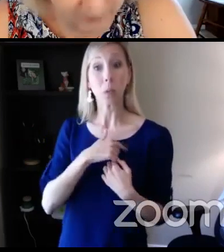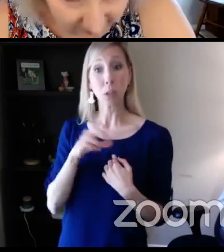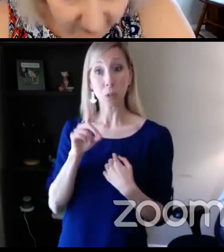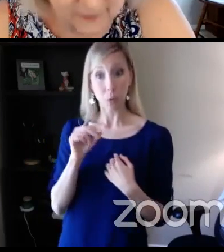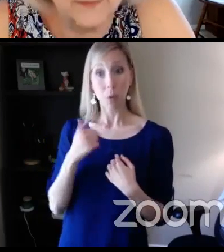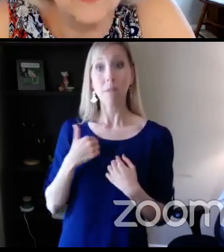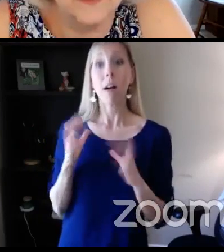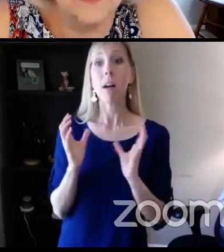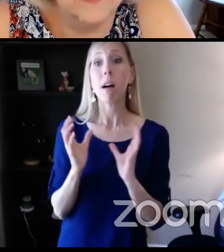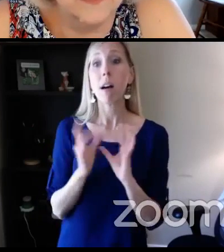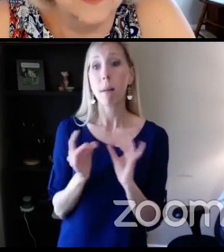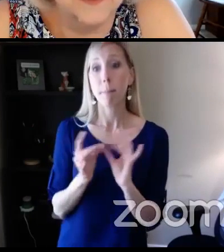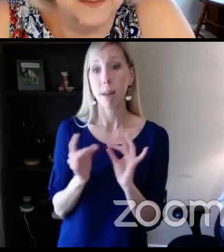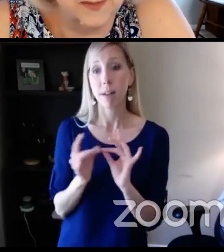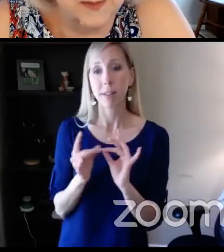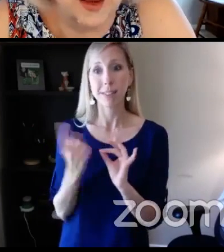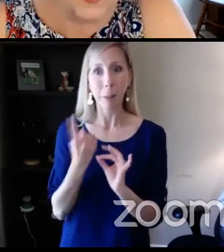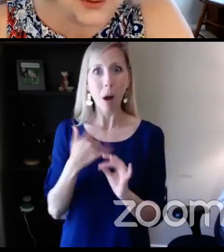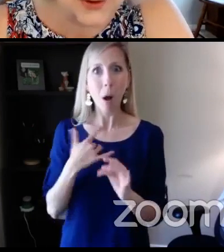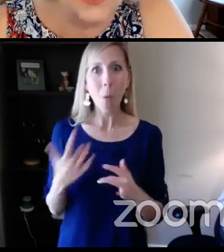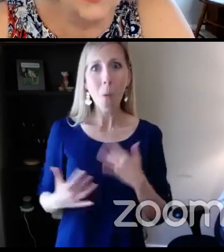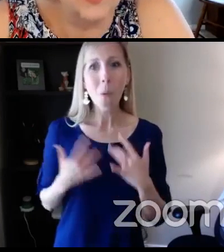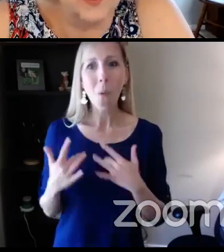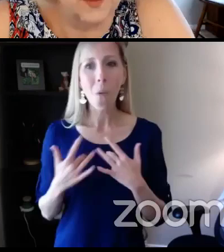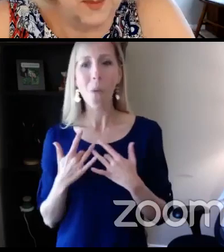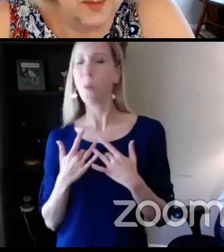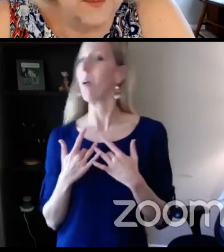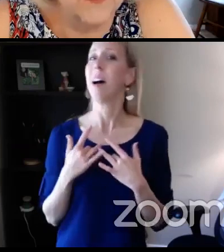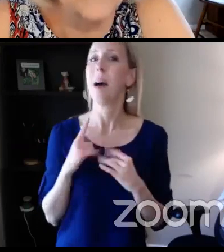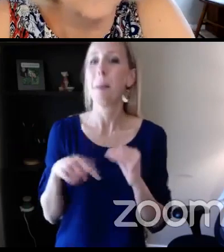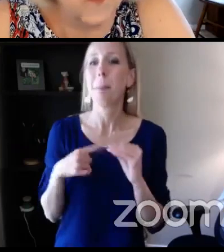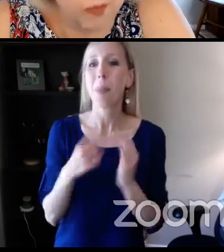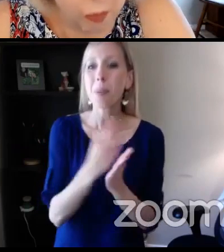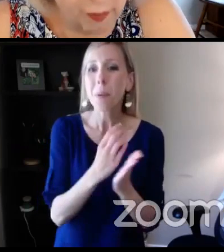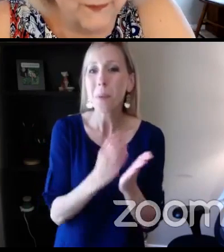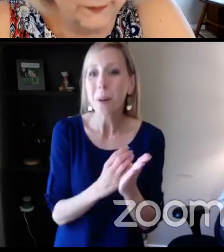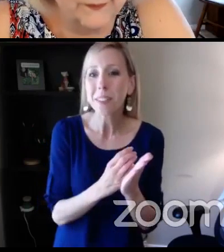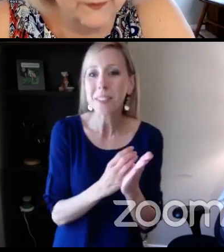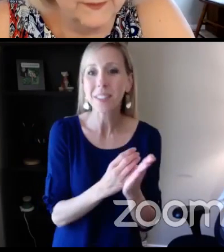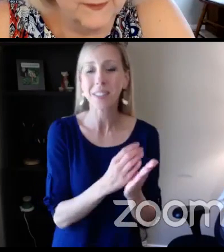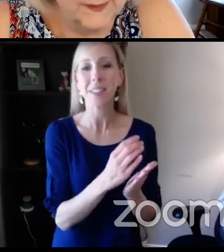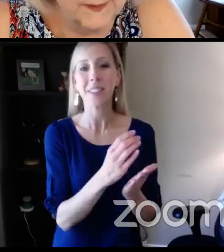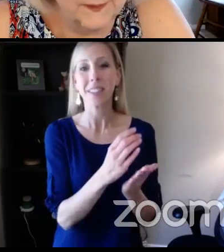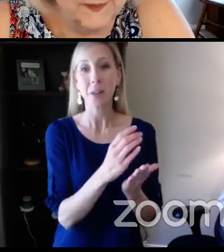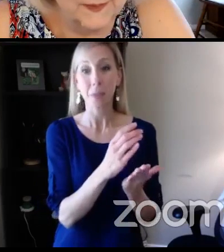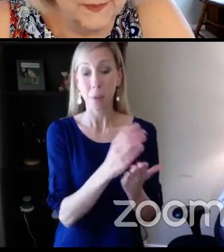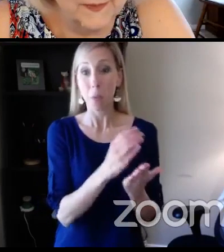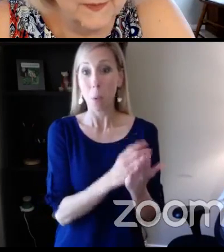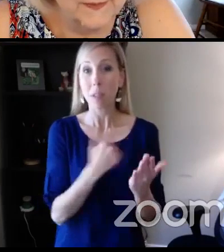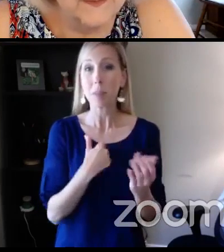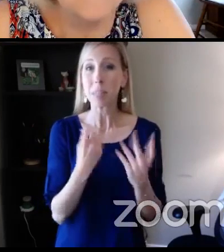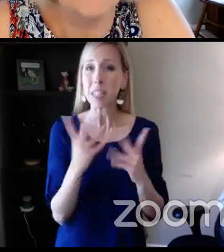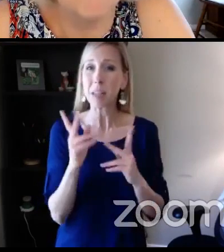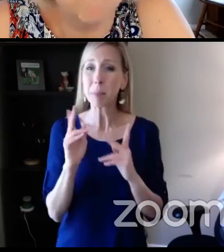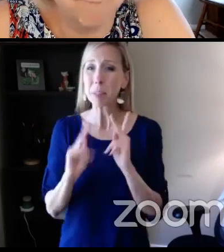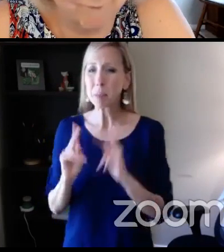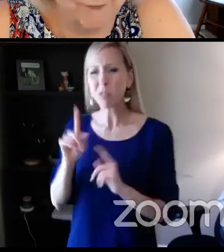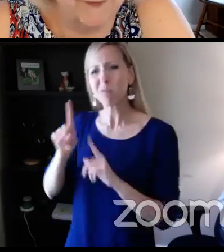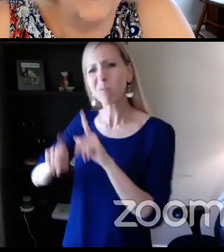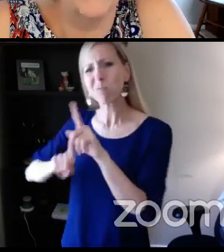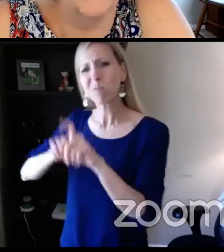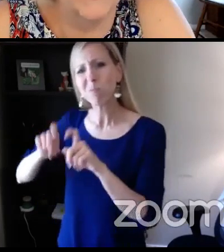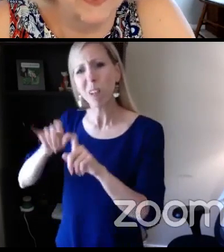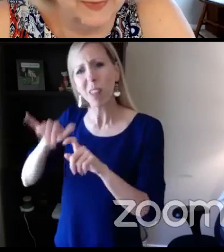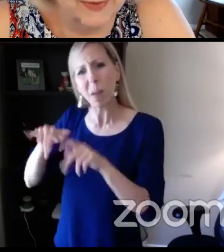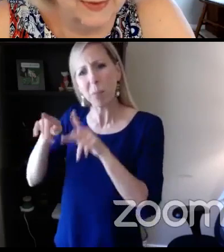about someone being excited about the course because they receive lots of questions. I guess they are serving